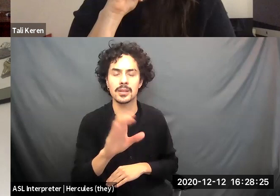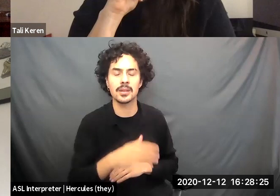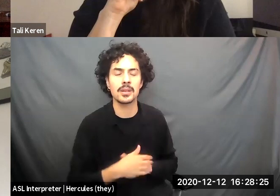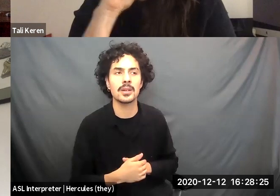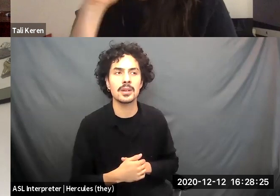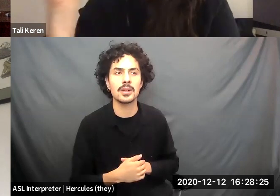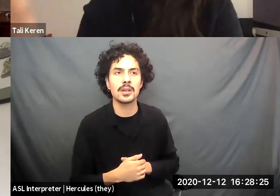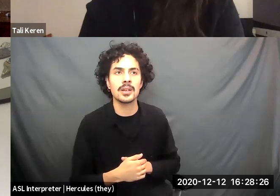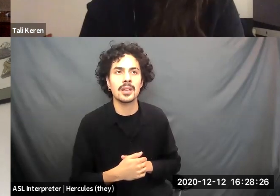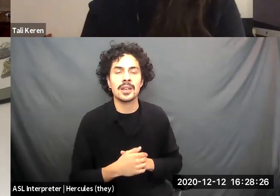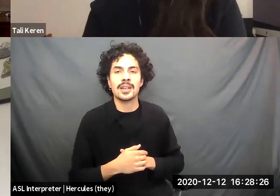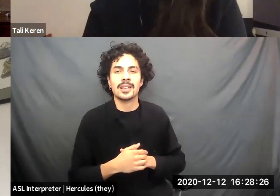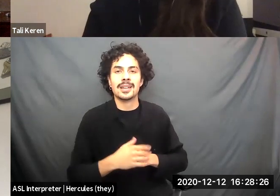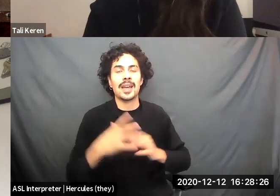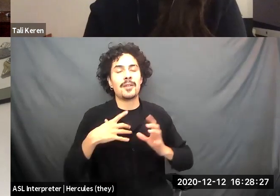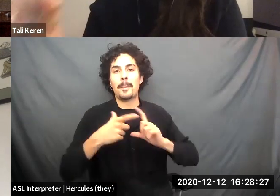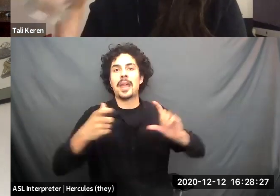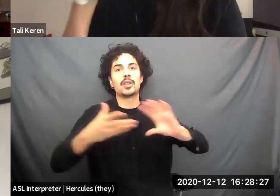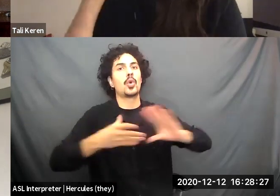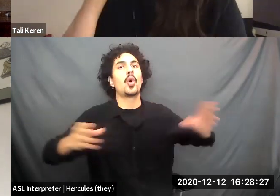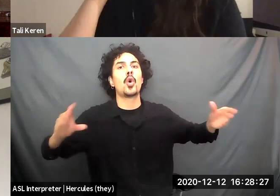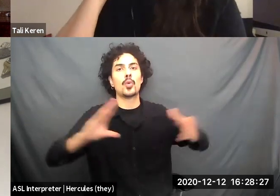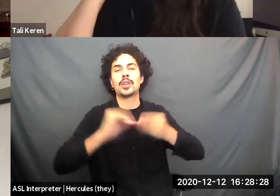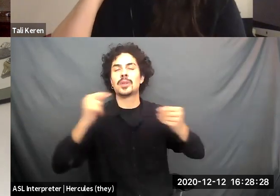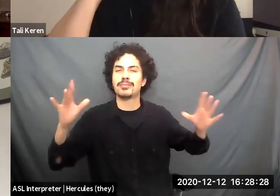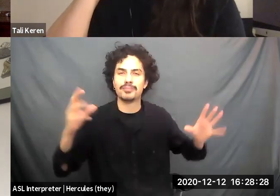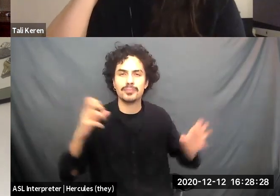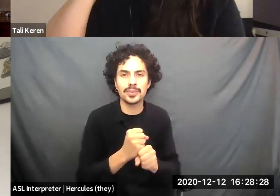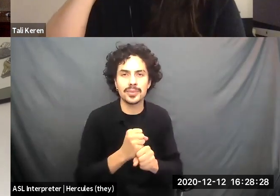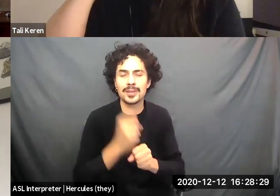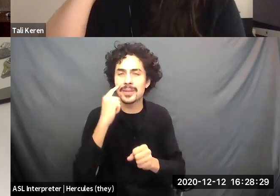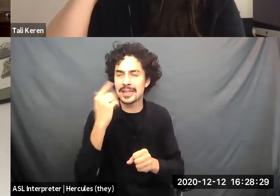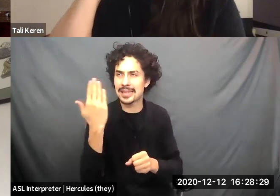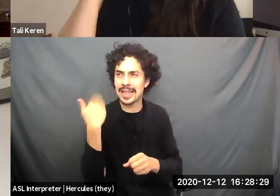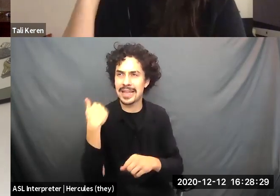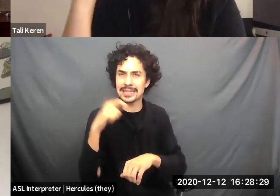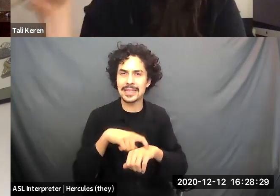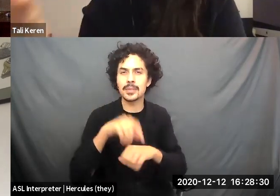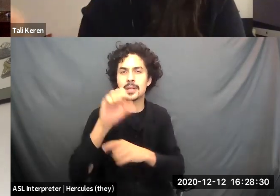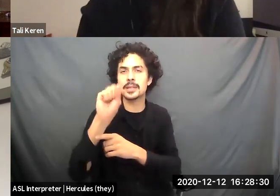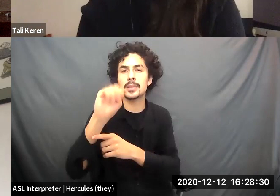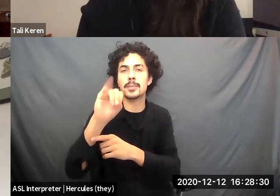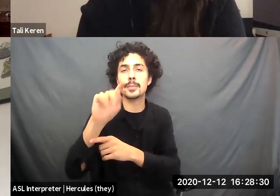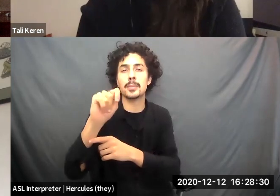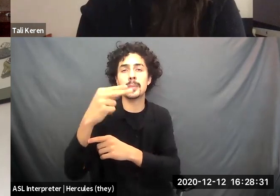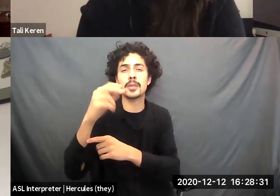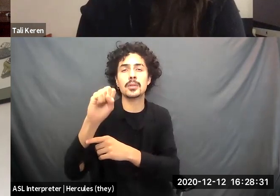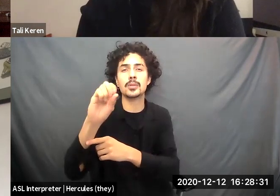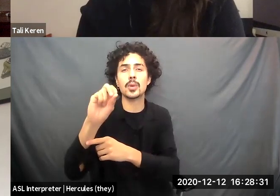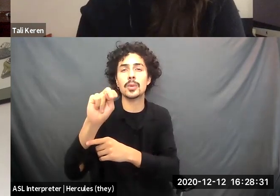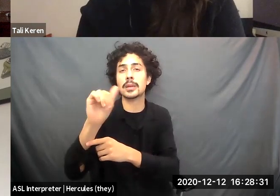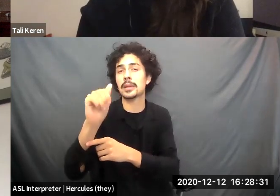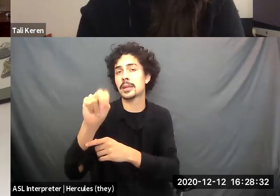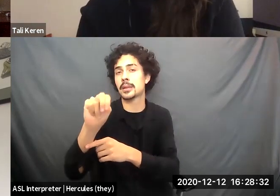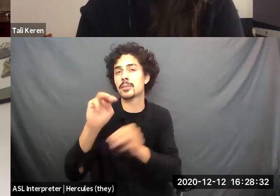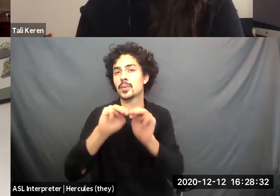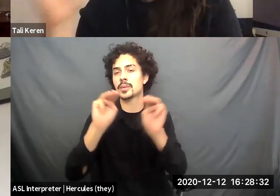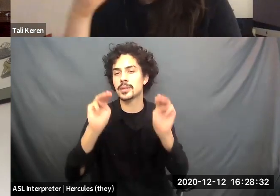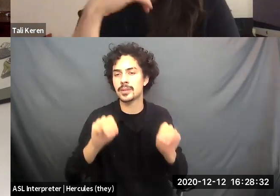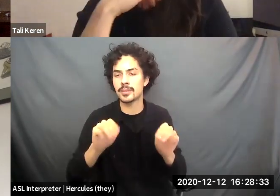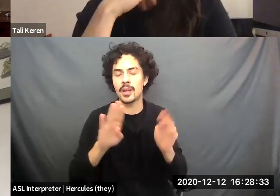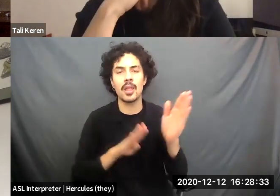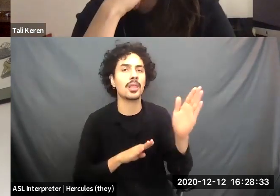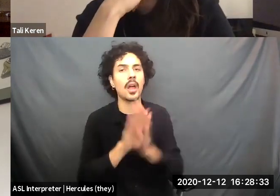long story short, remember what happened the last time the Smithsonian tried to change, um, launched a sort of